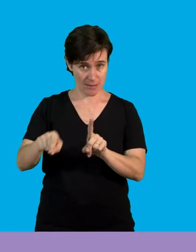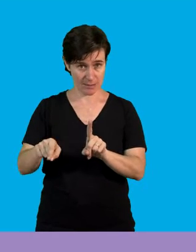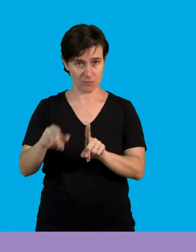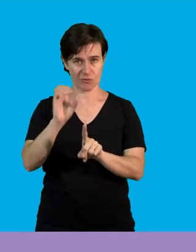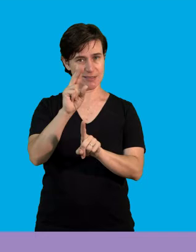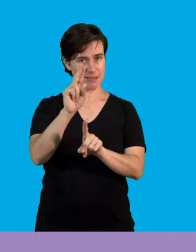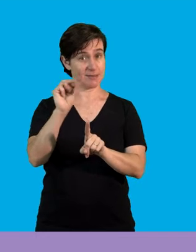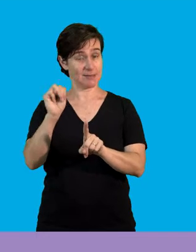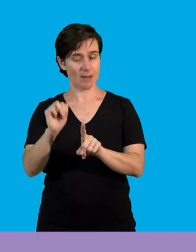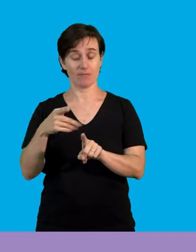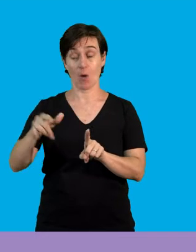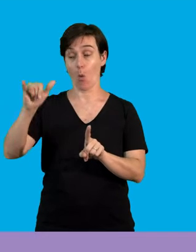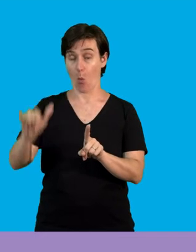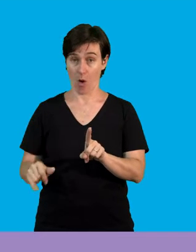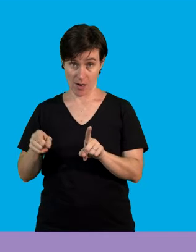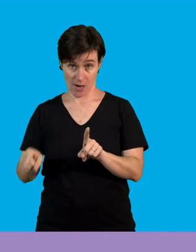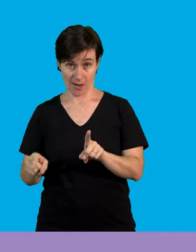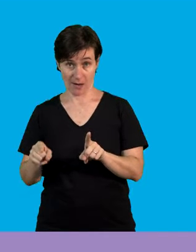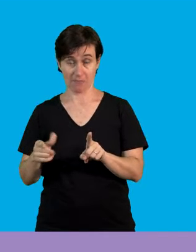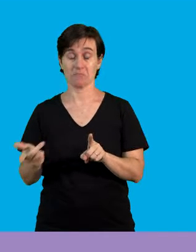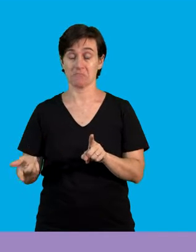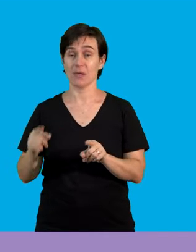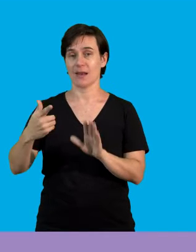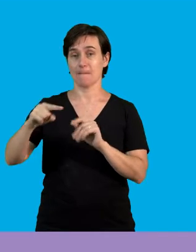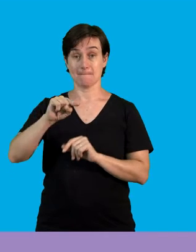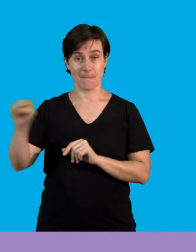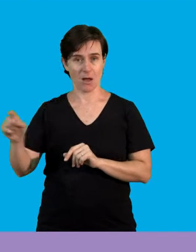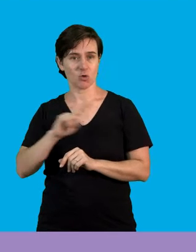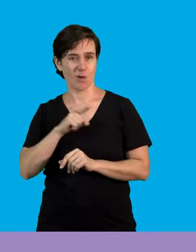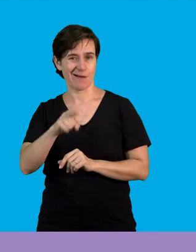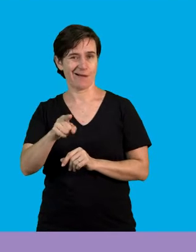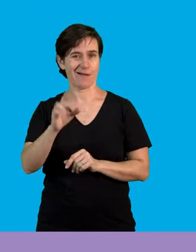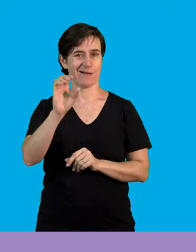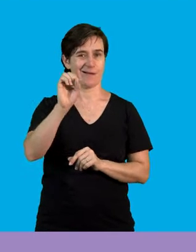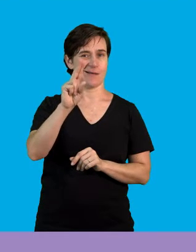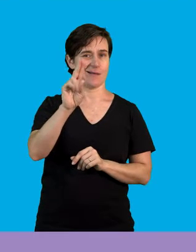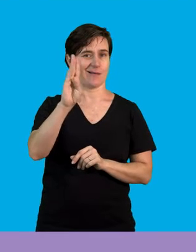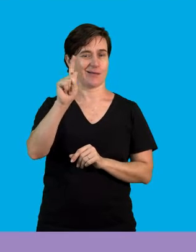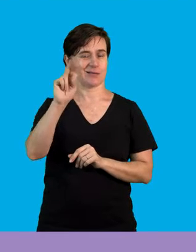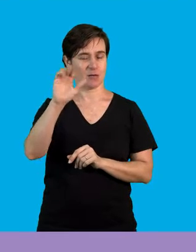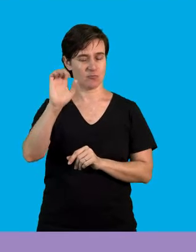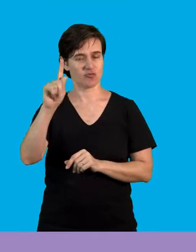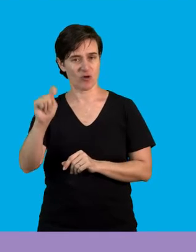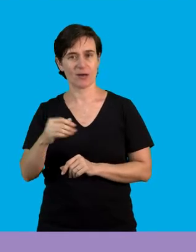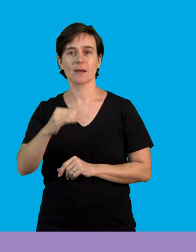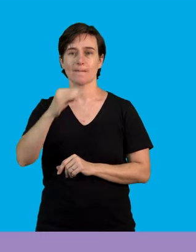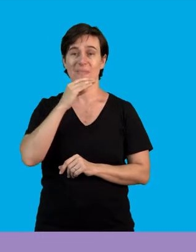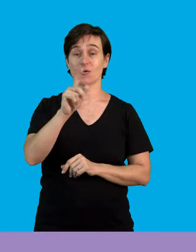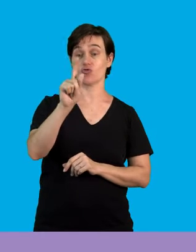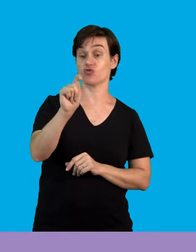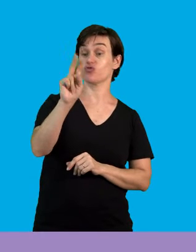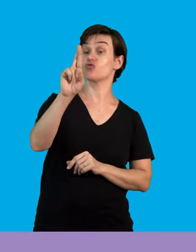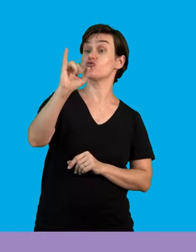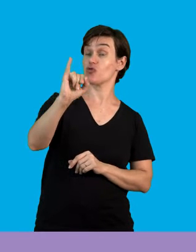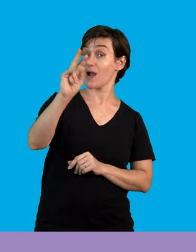sign. Y is a term, there is a subtraction sign, and 6 is a term. So it's a trinomial, 3